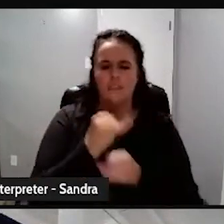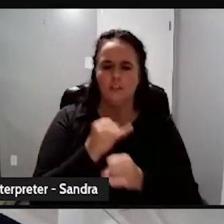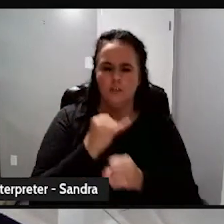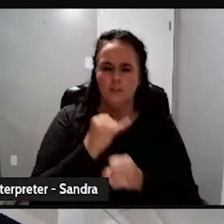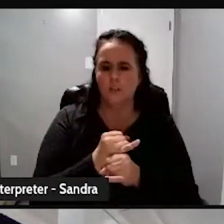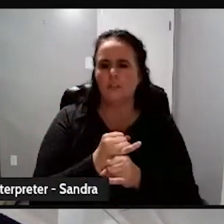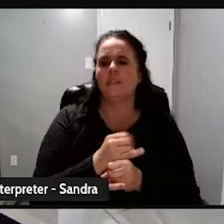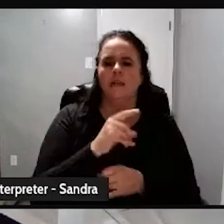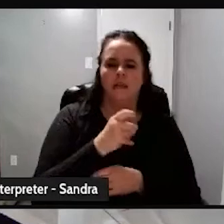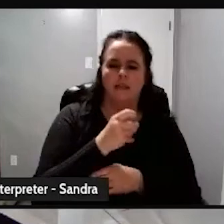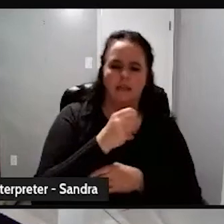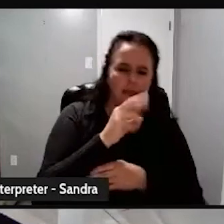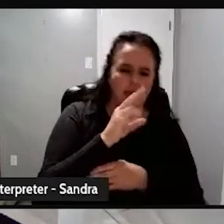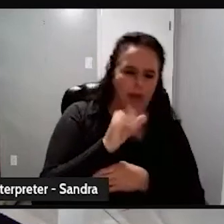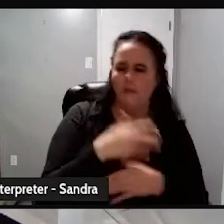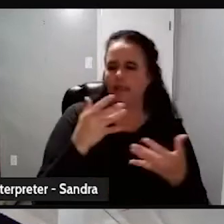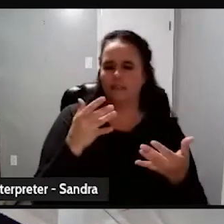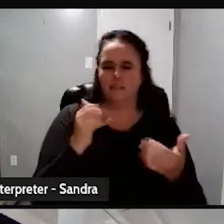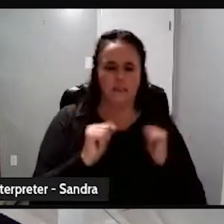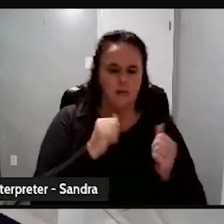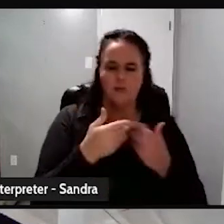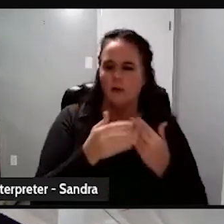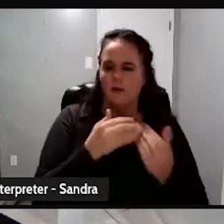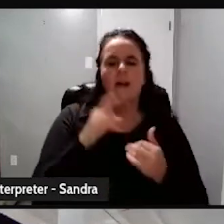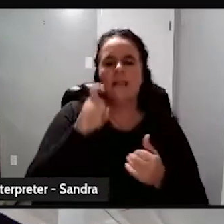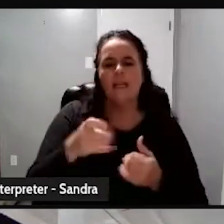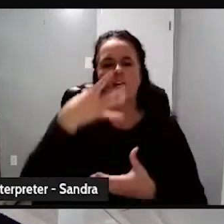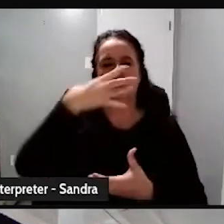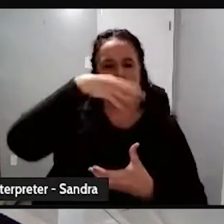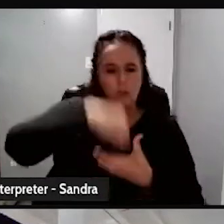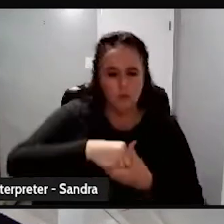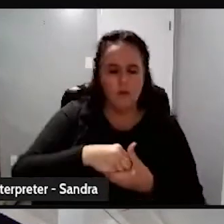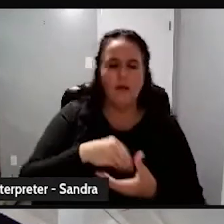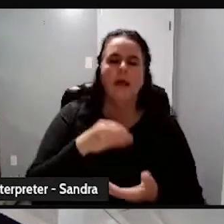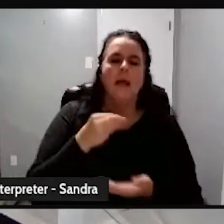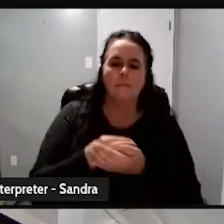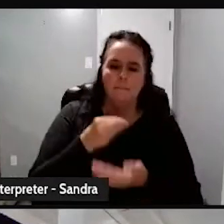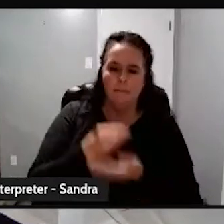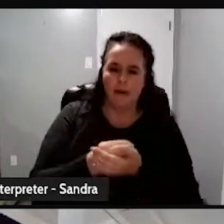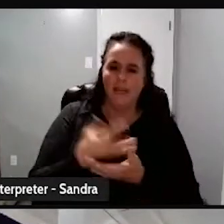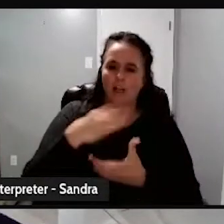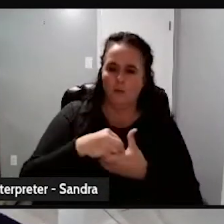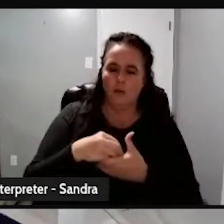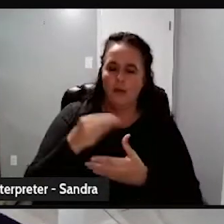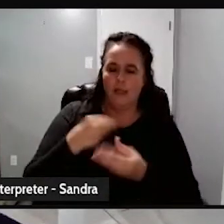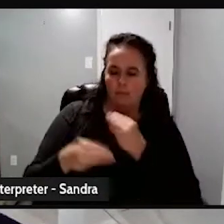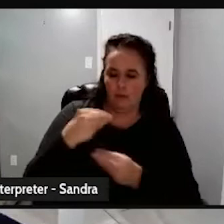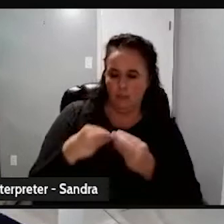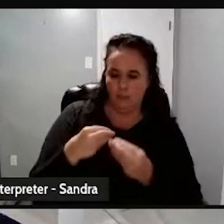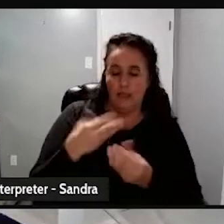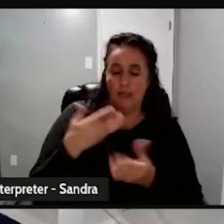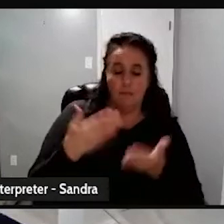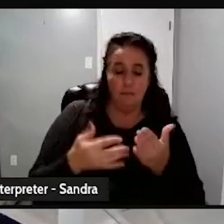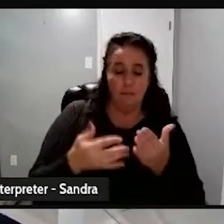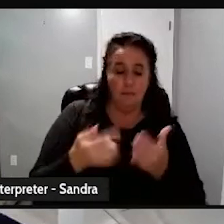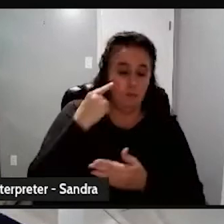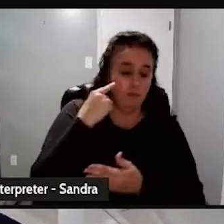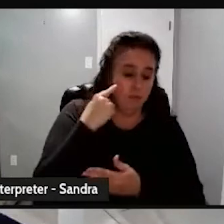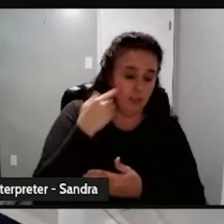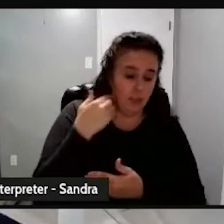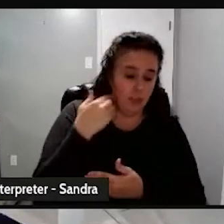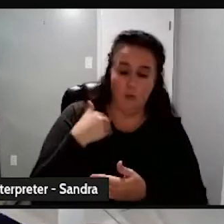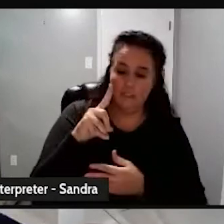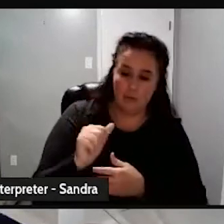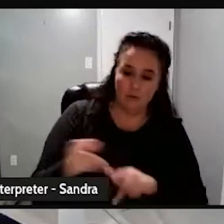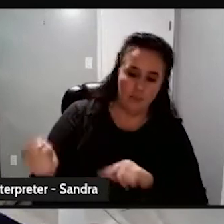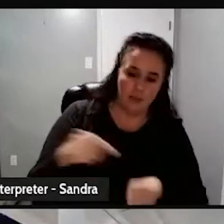include accommodations in their budget, full stop. Yep. Whether you think you're having someone who's disabled or not. Yep. We